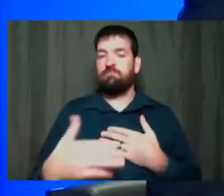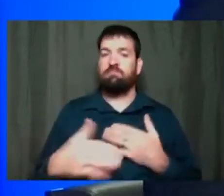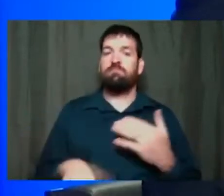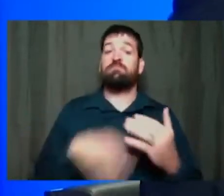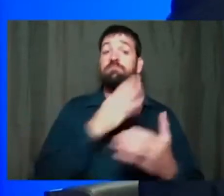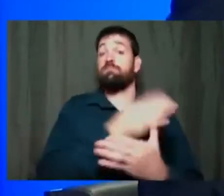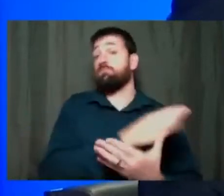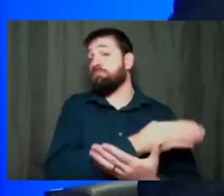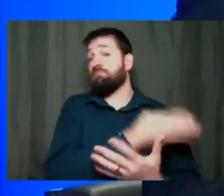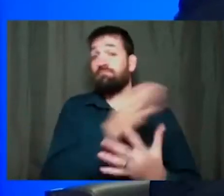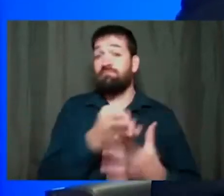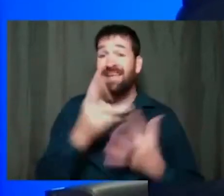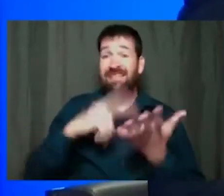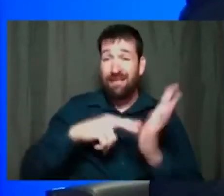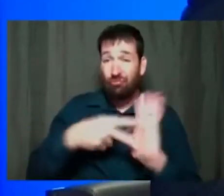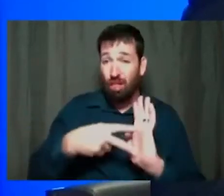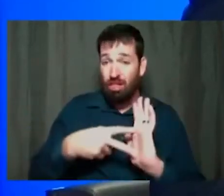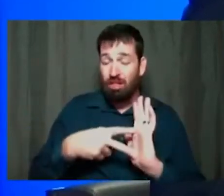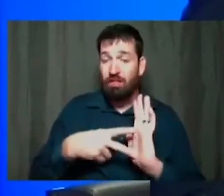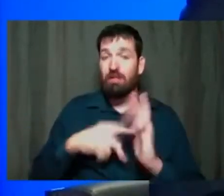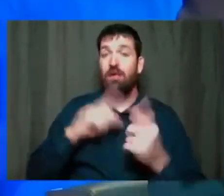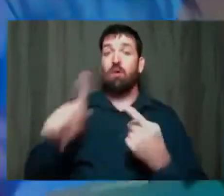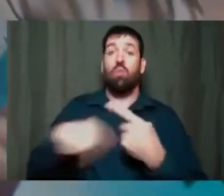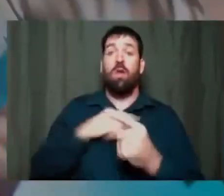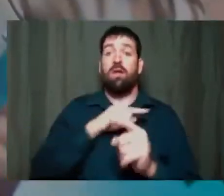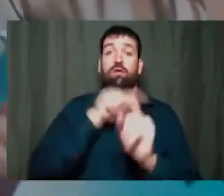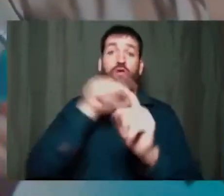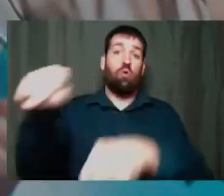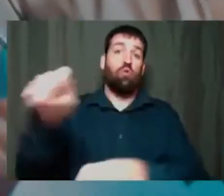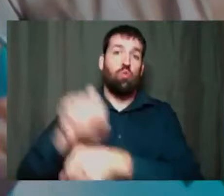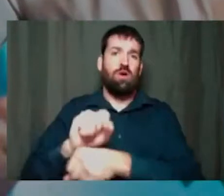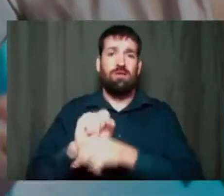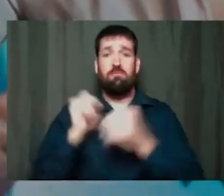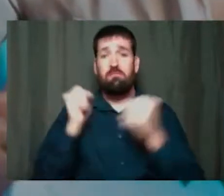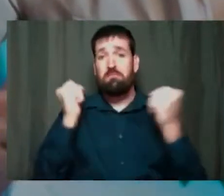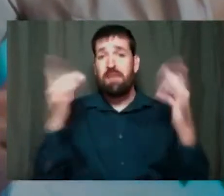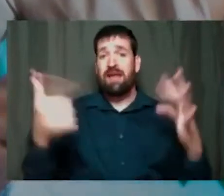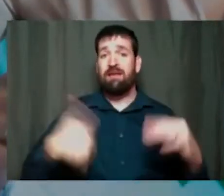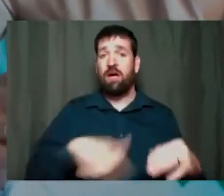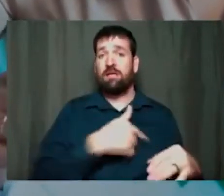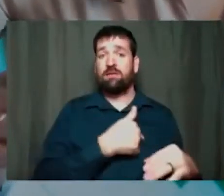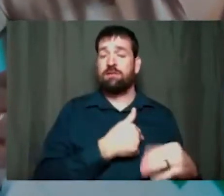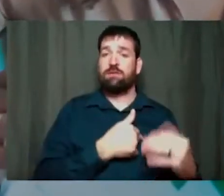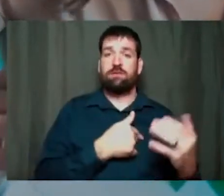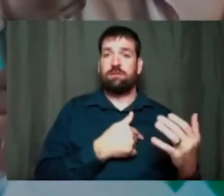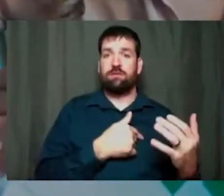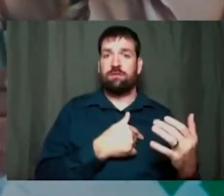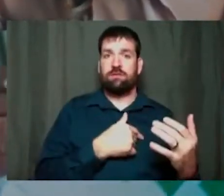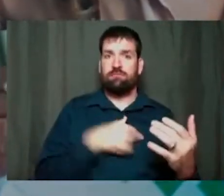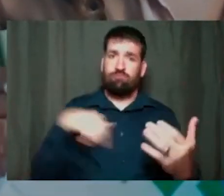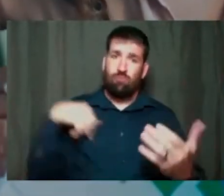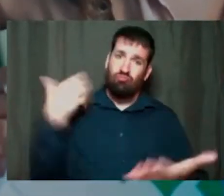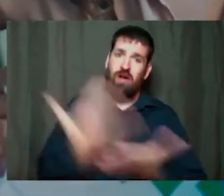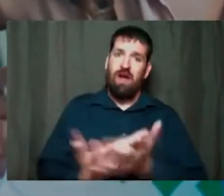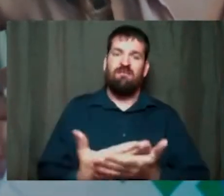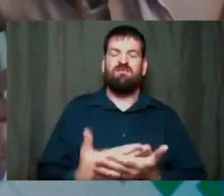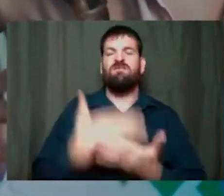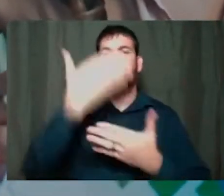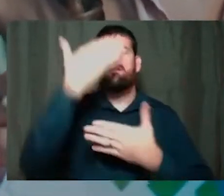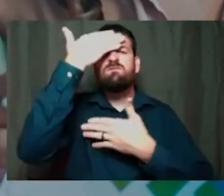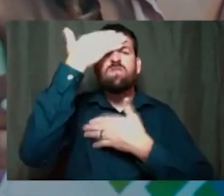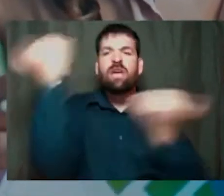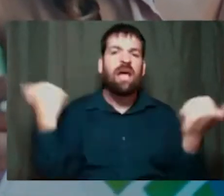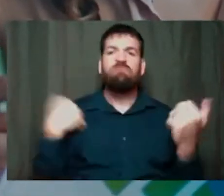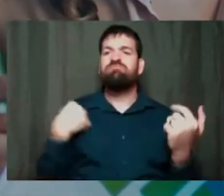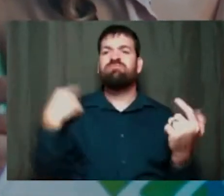piece is when we go to work, so many of us just forget why we're there. We're kind of going through the motions.